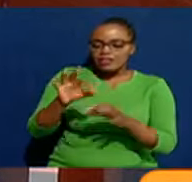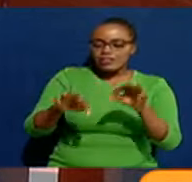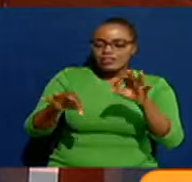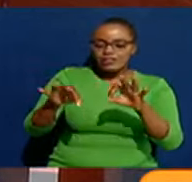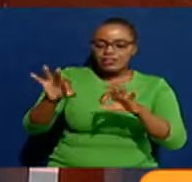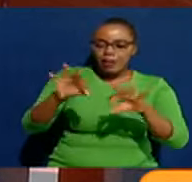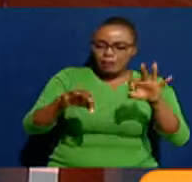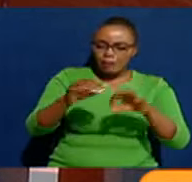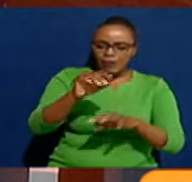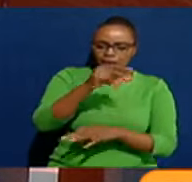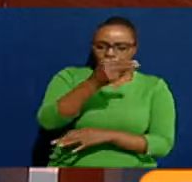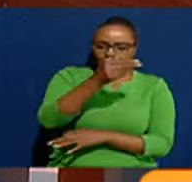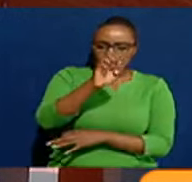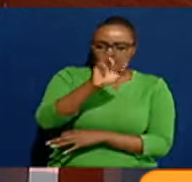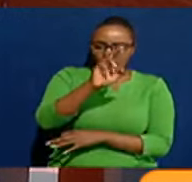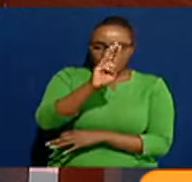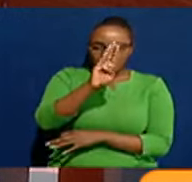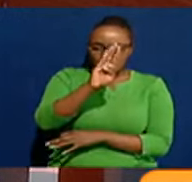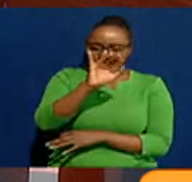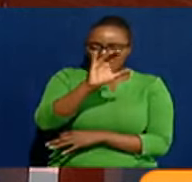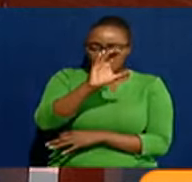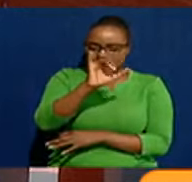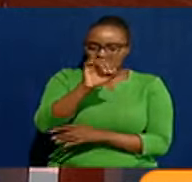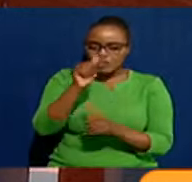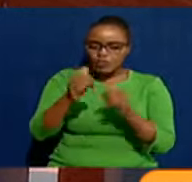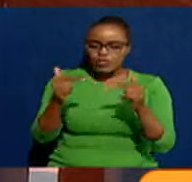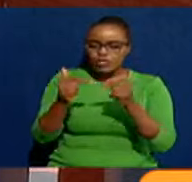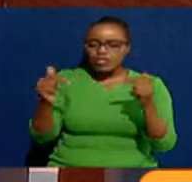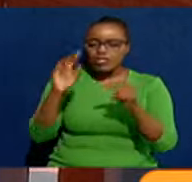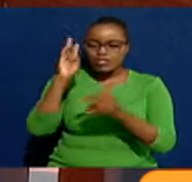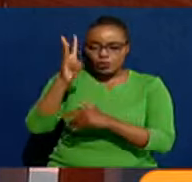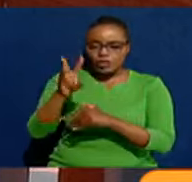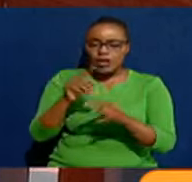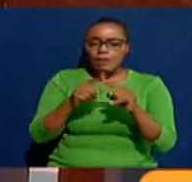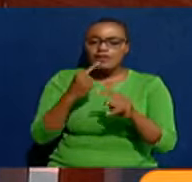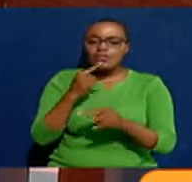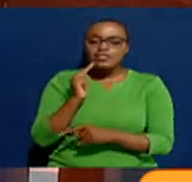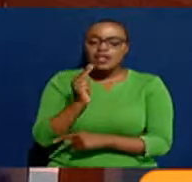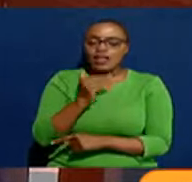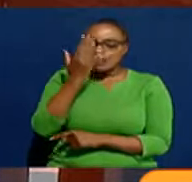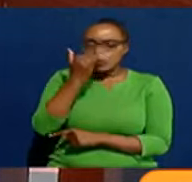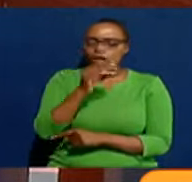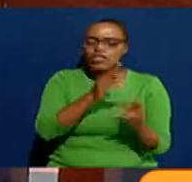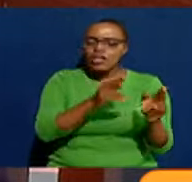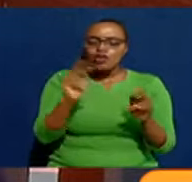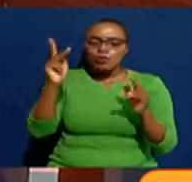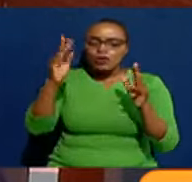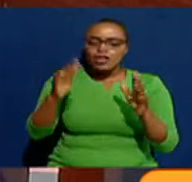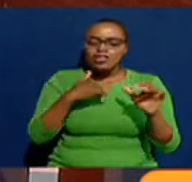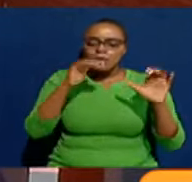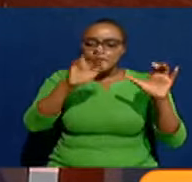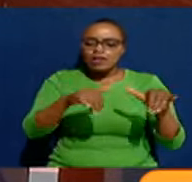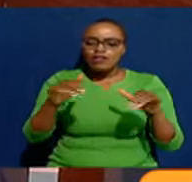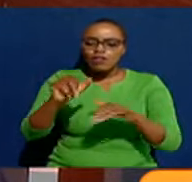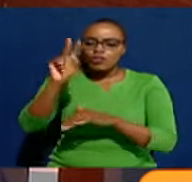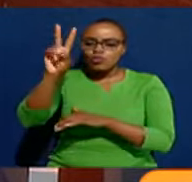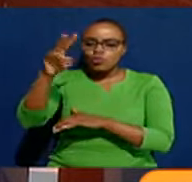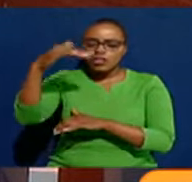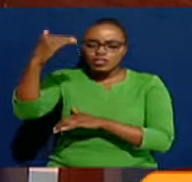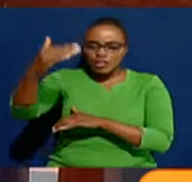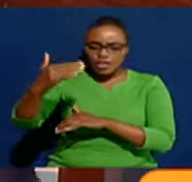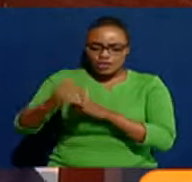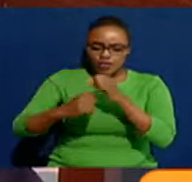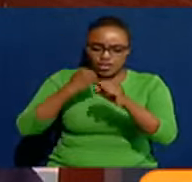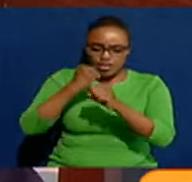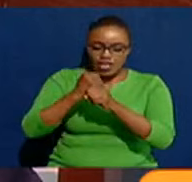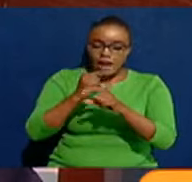which GMO is going to be resistant to. But now they are not telling us Wanjiku has been weeding her farm twice a year.